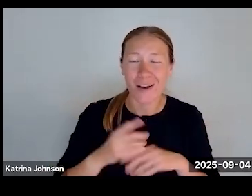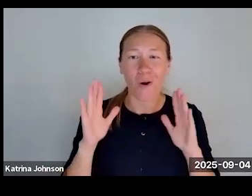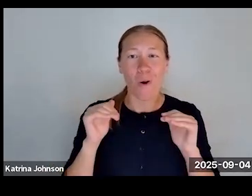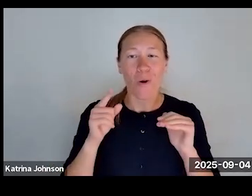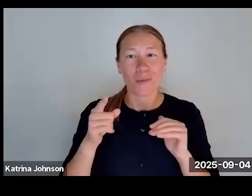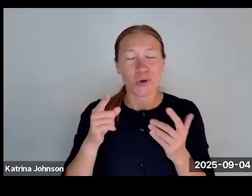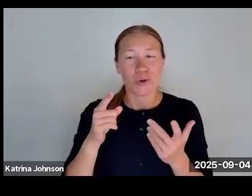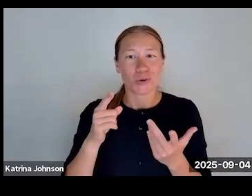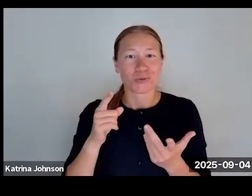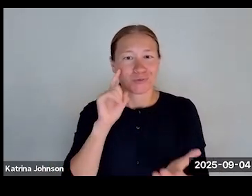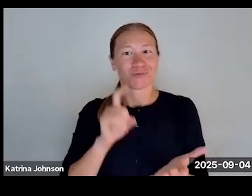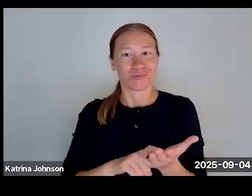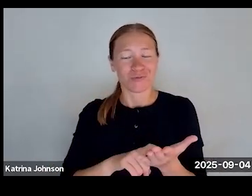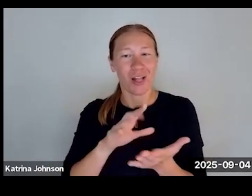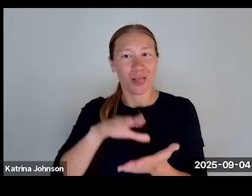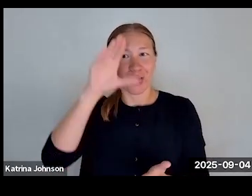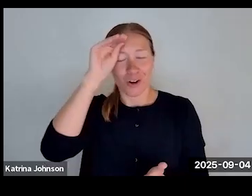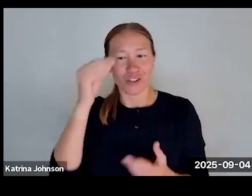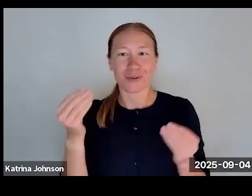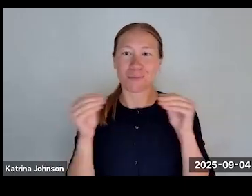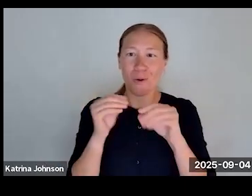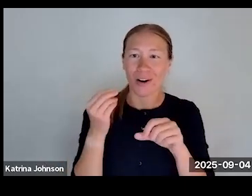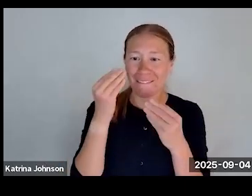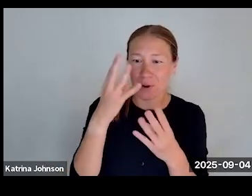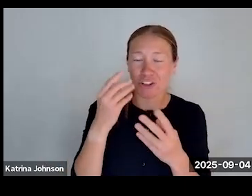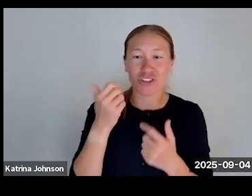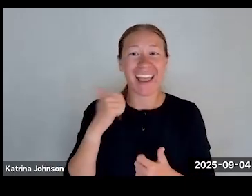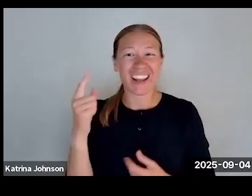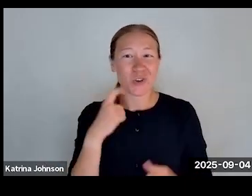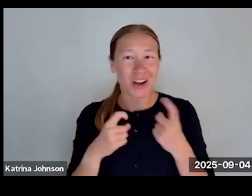information useful. For questions or for more information,